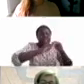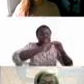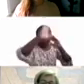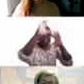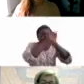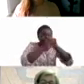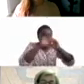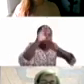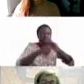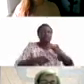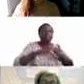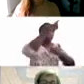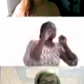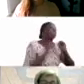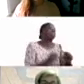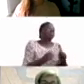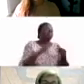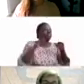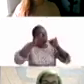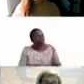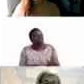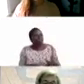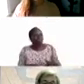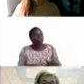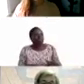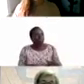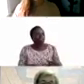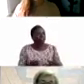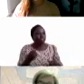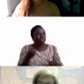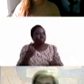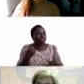So they have very little information.